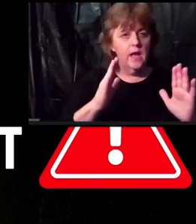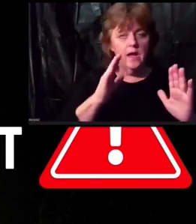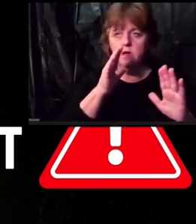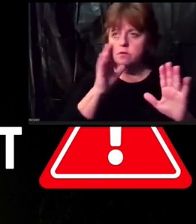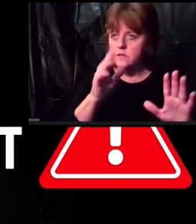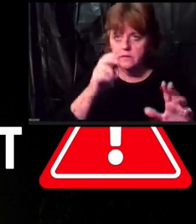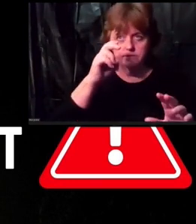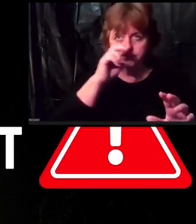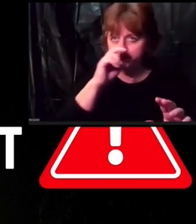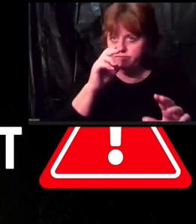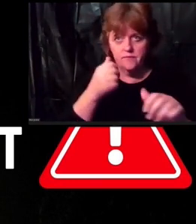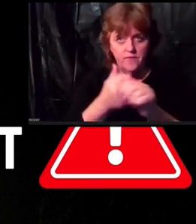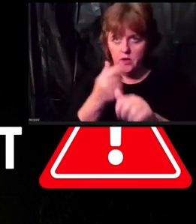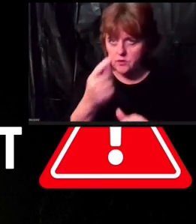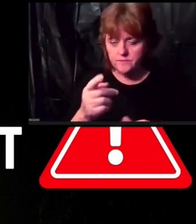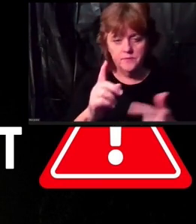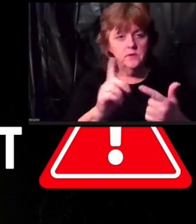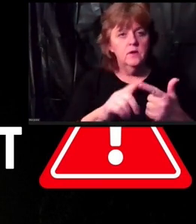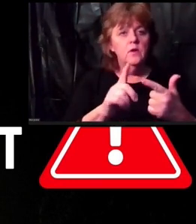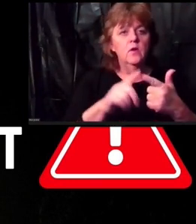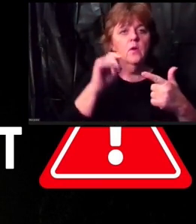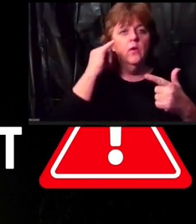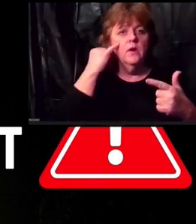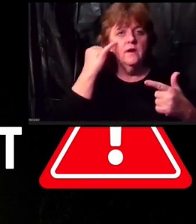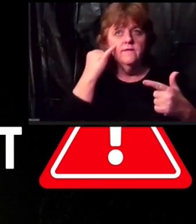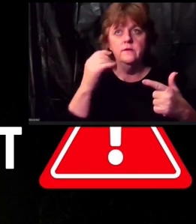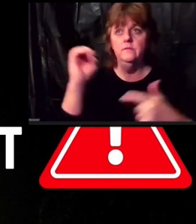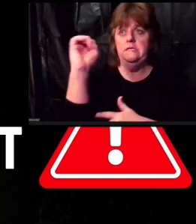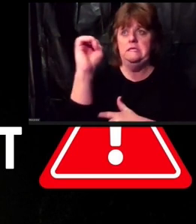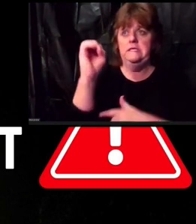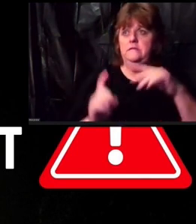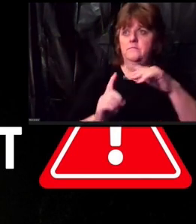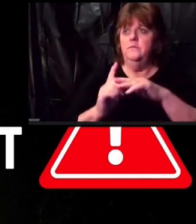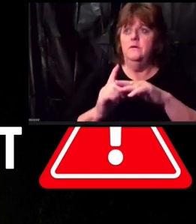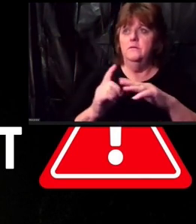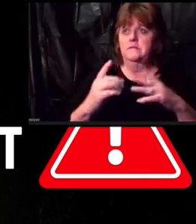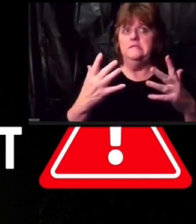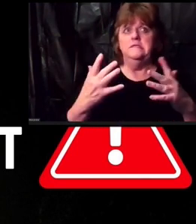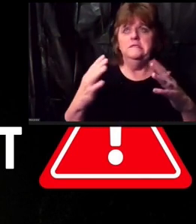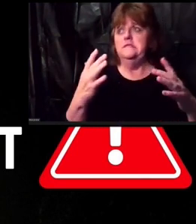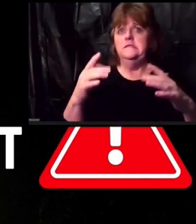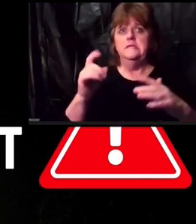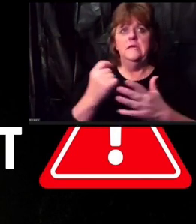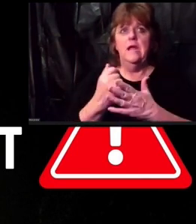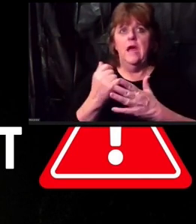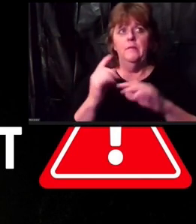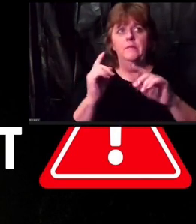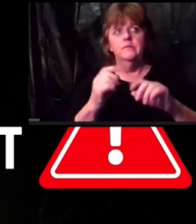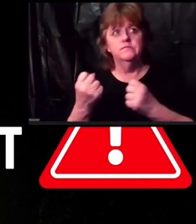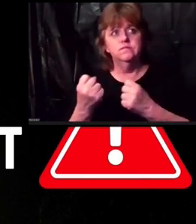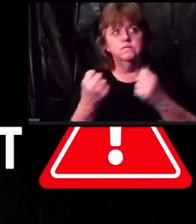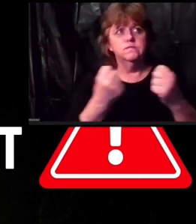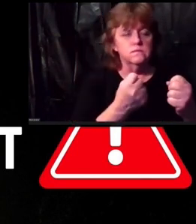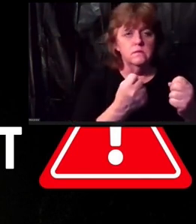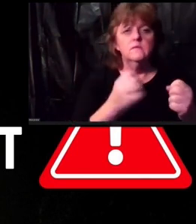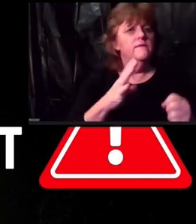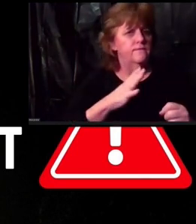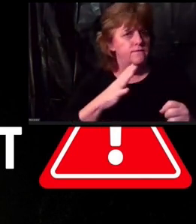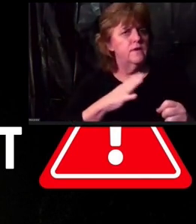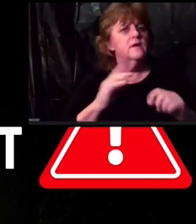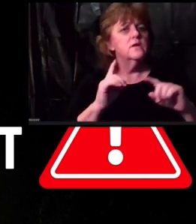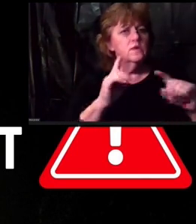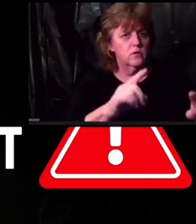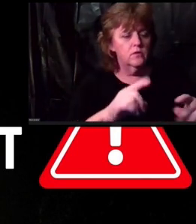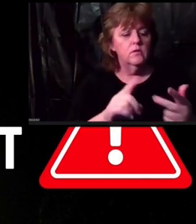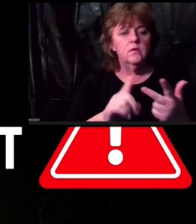you. The curfew will not apply to you if you are in an emergency and you need to seek medical care. It is also a curfew not